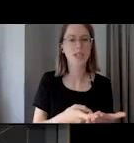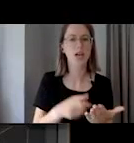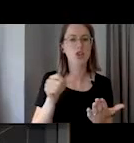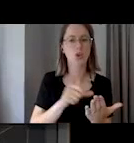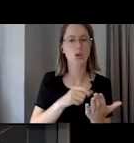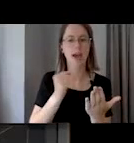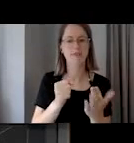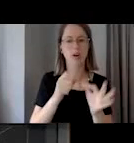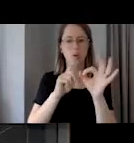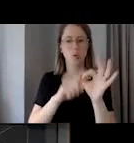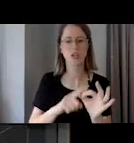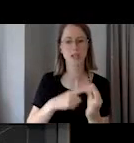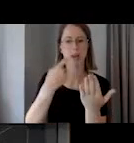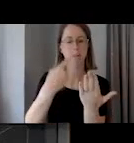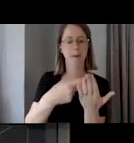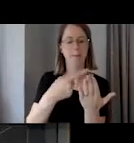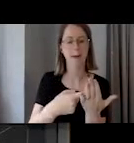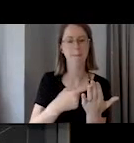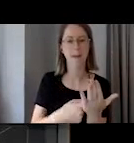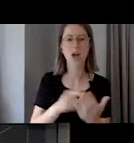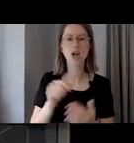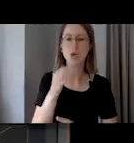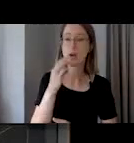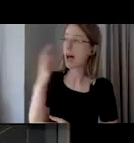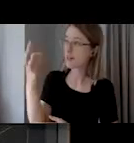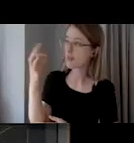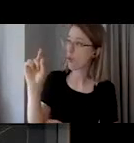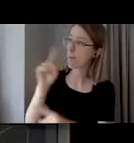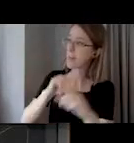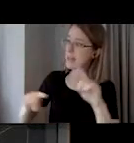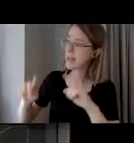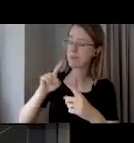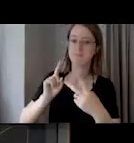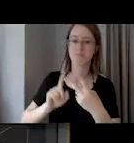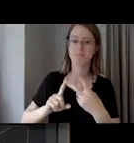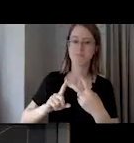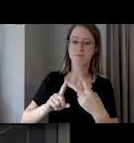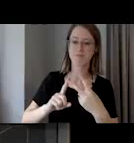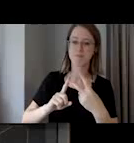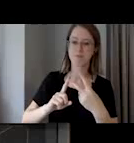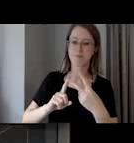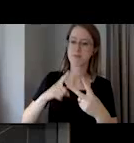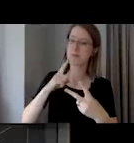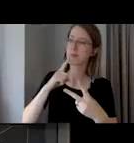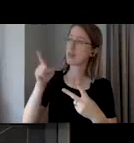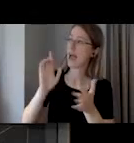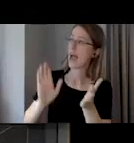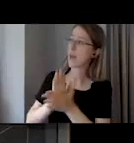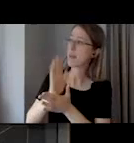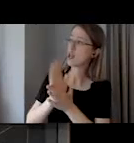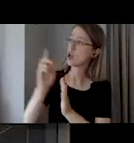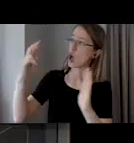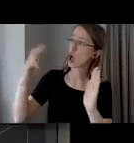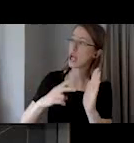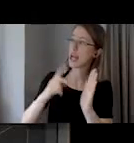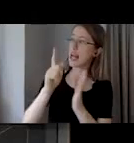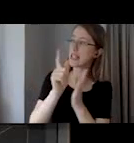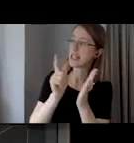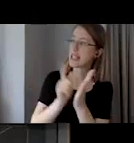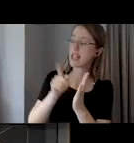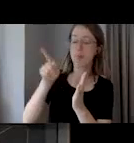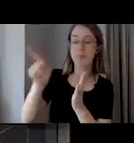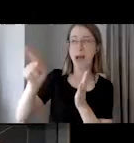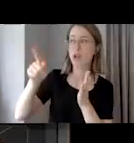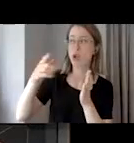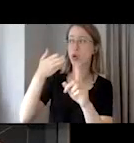few questions. It should ask for a meeting. It should say that you're happy they're looking at legislation, but they're on the road to